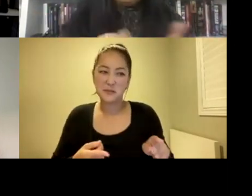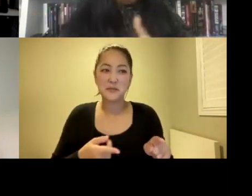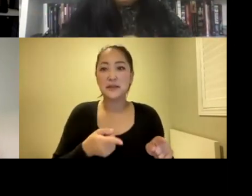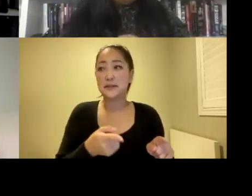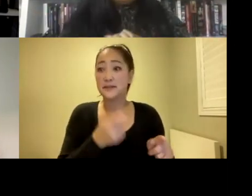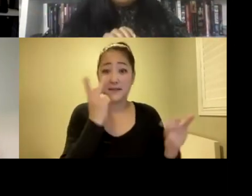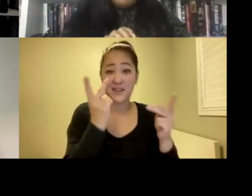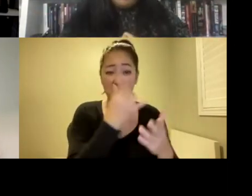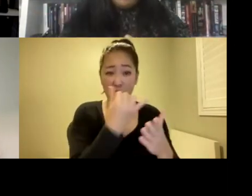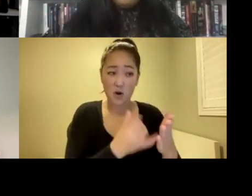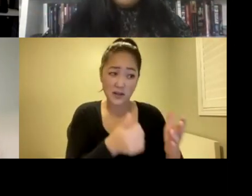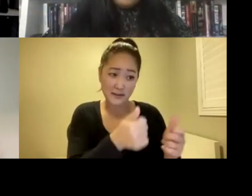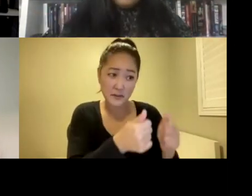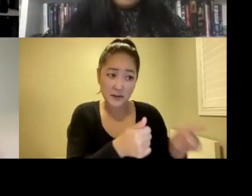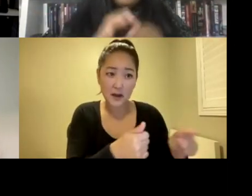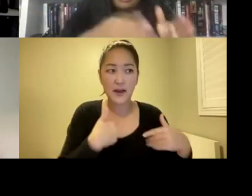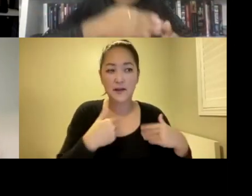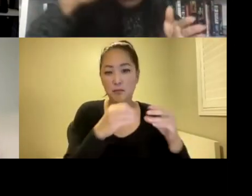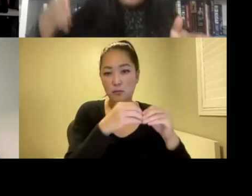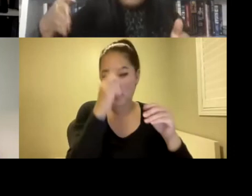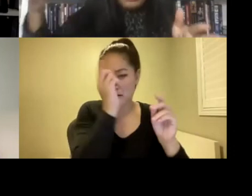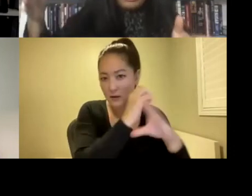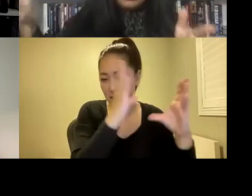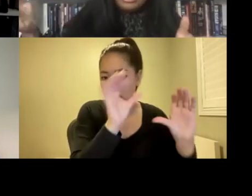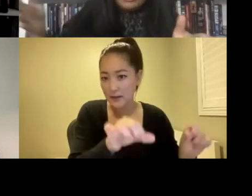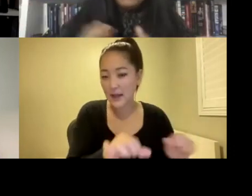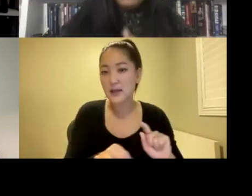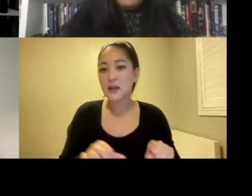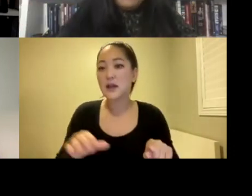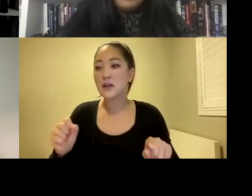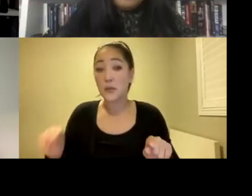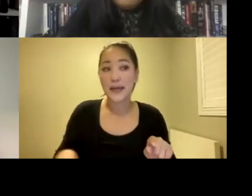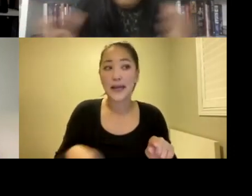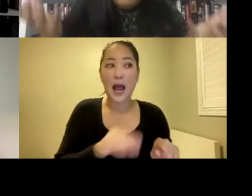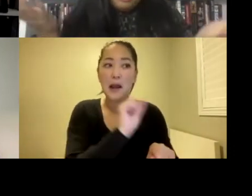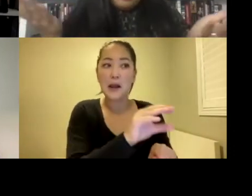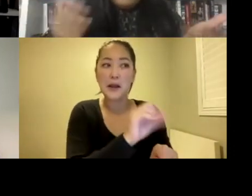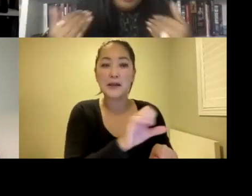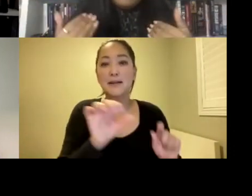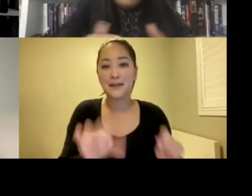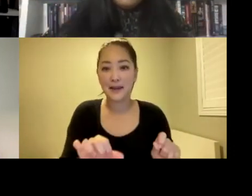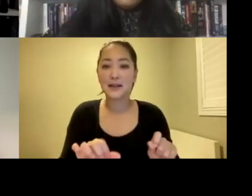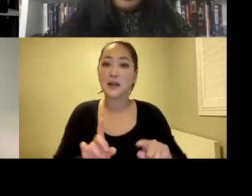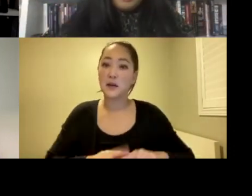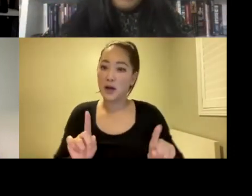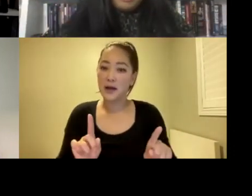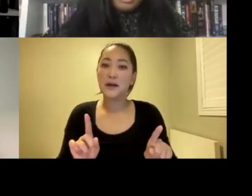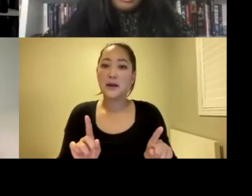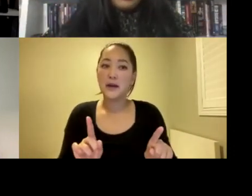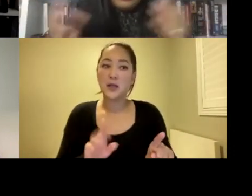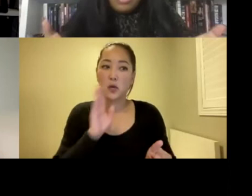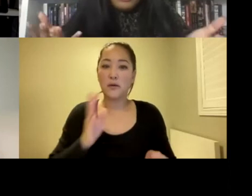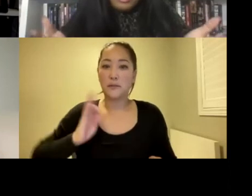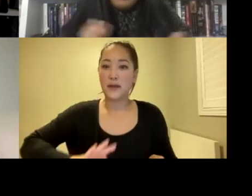artists themselves. So like we have that extra added layer and buffer, but it's to us, it's to our benefit,